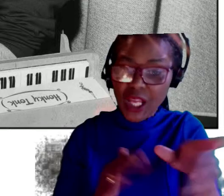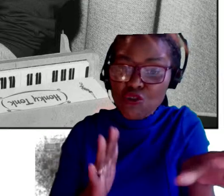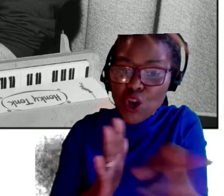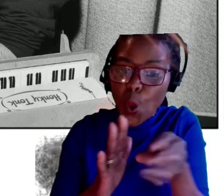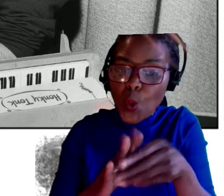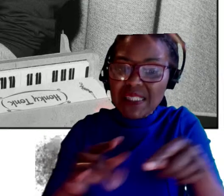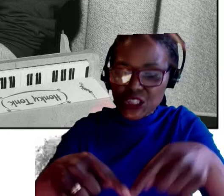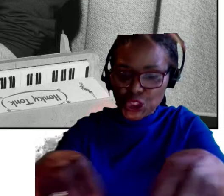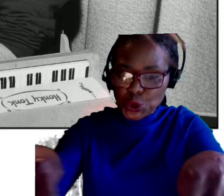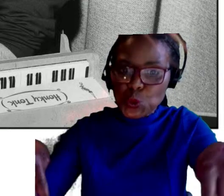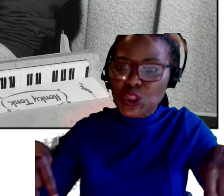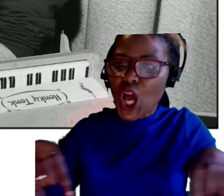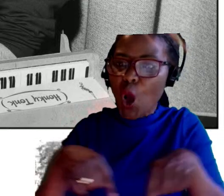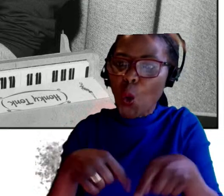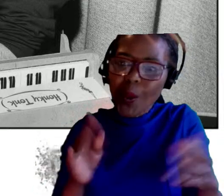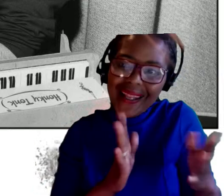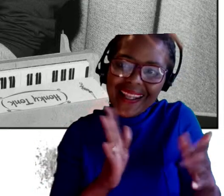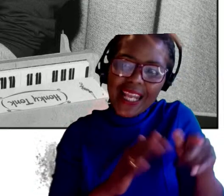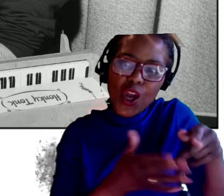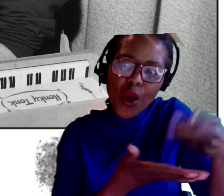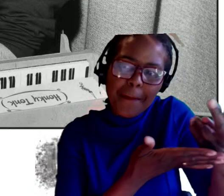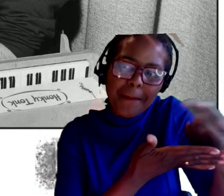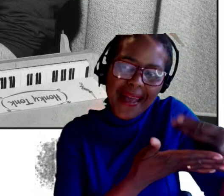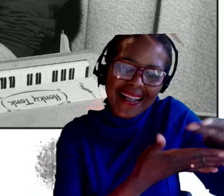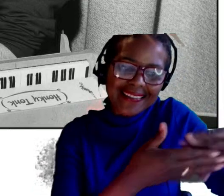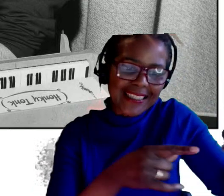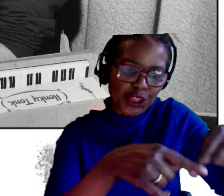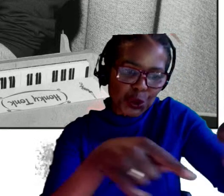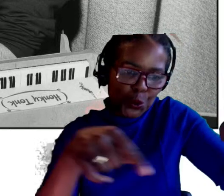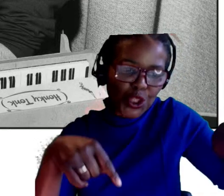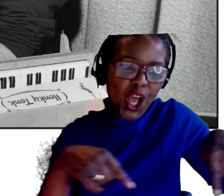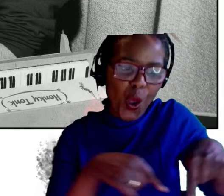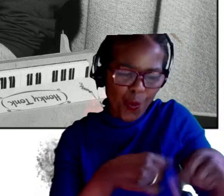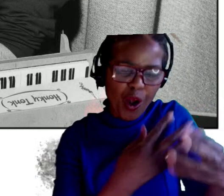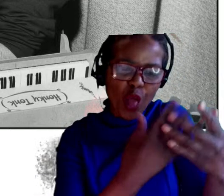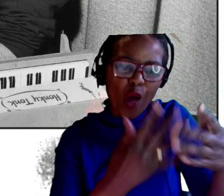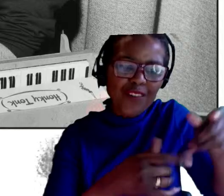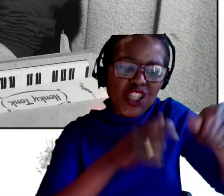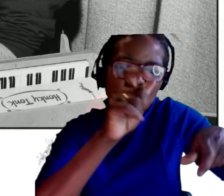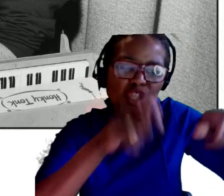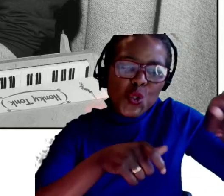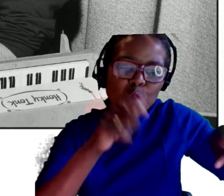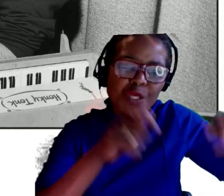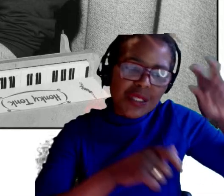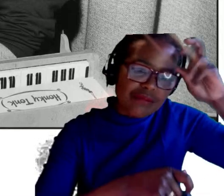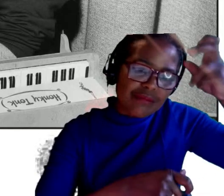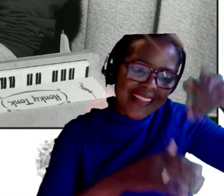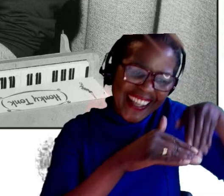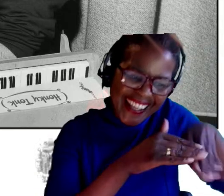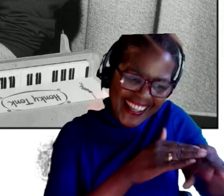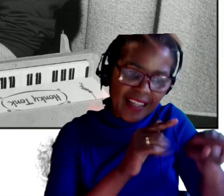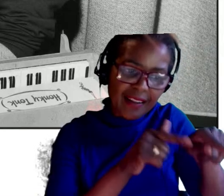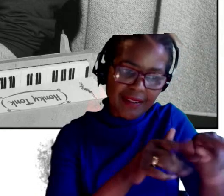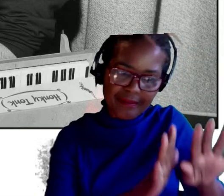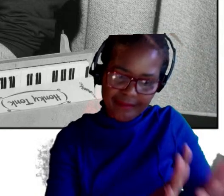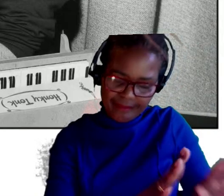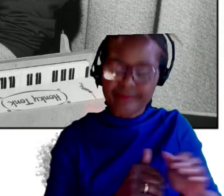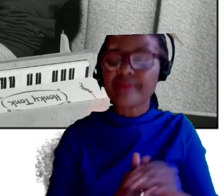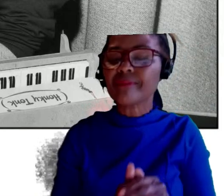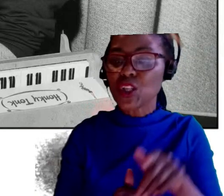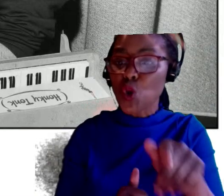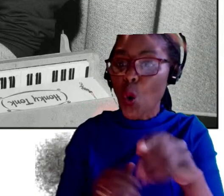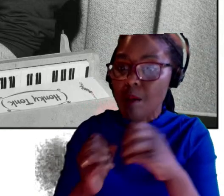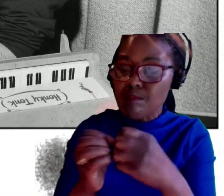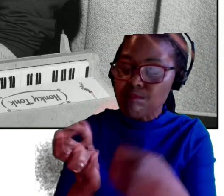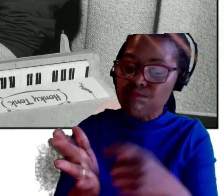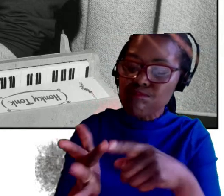that adjoins a painting studio, busy with students. Bryars has taken a particular loop that he recorded in London